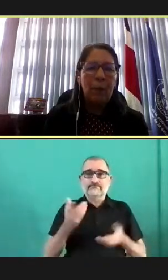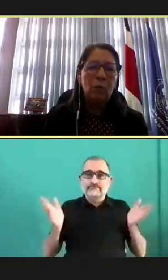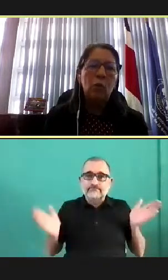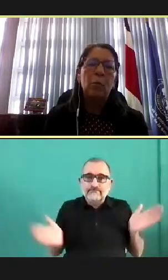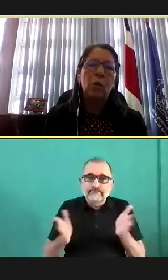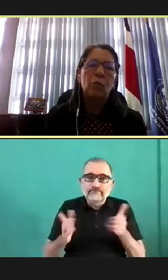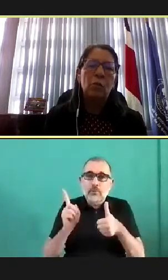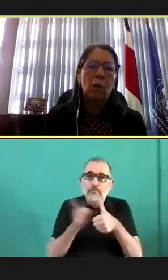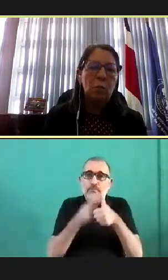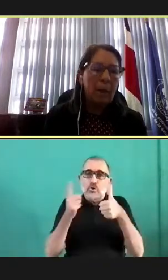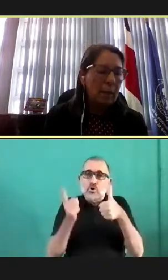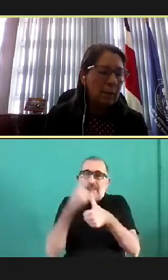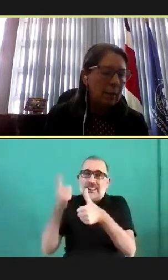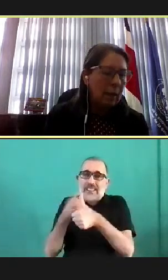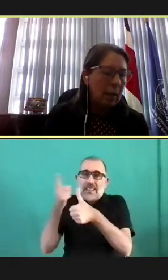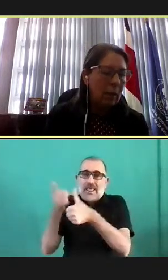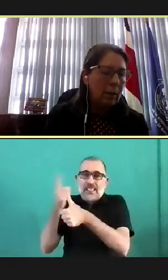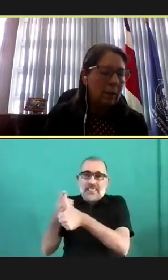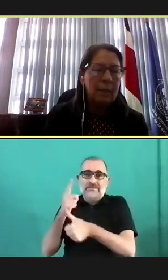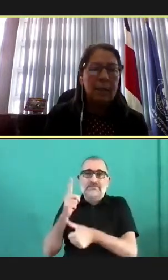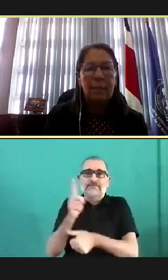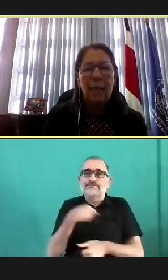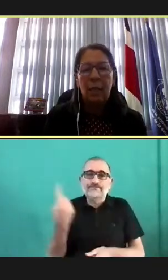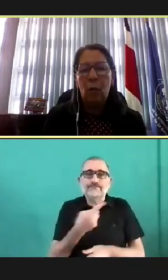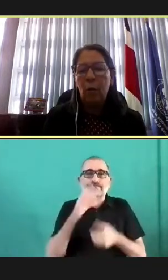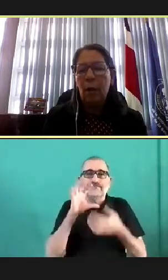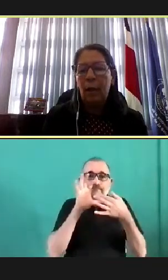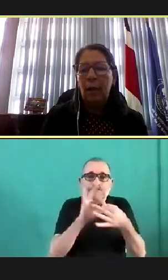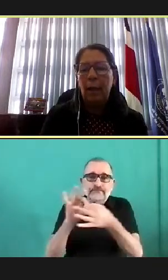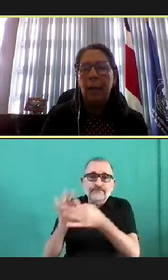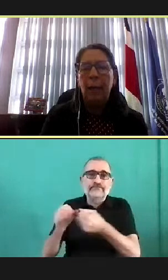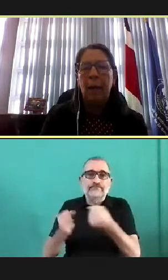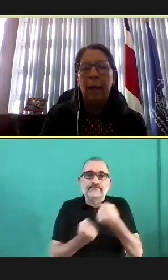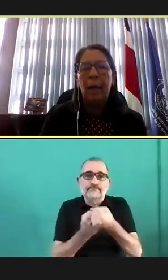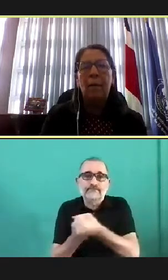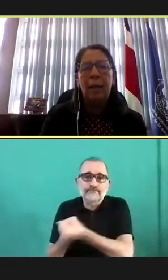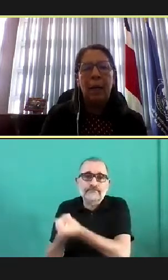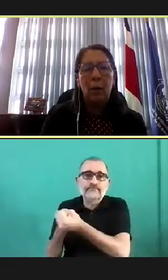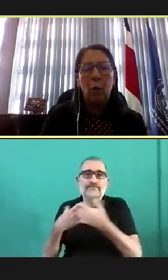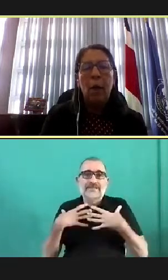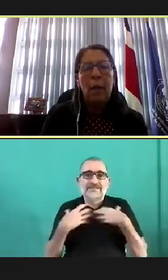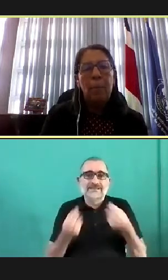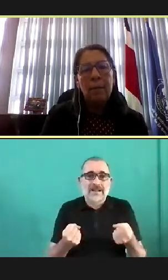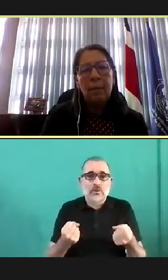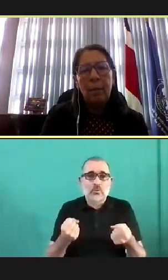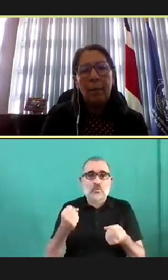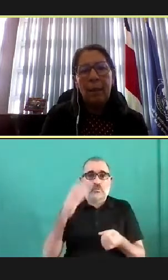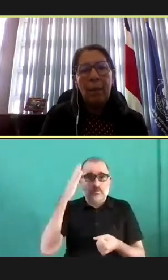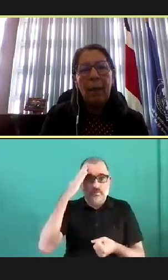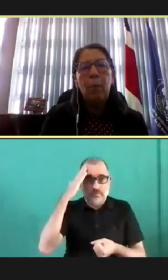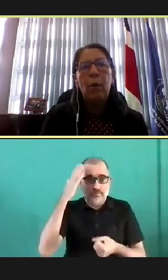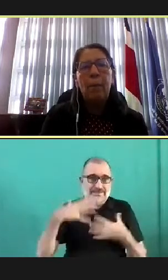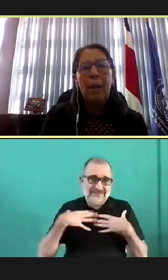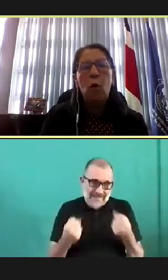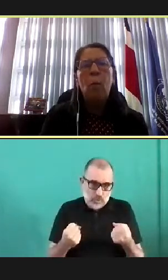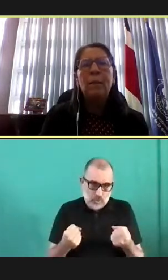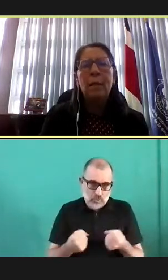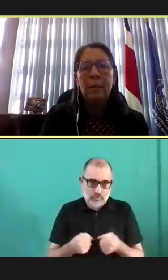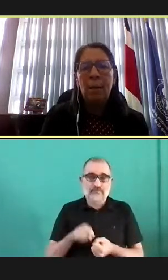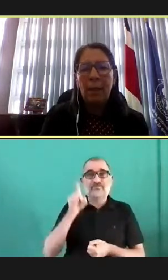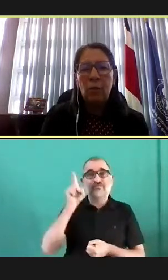support services. So PAHO, I think, has helped to facilitate that, and I think it's necessary that we encompass